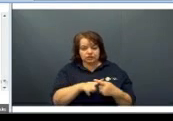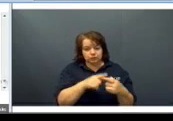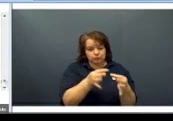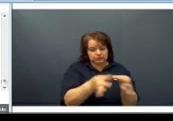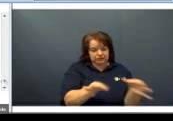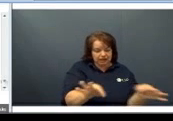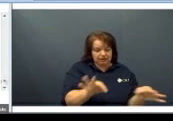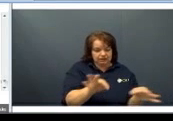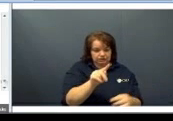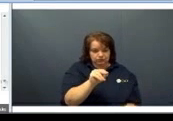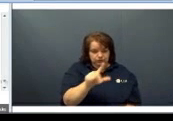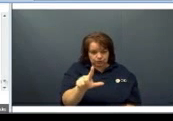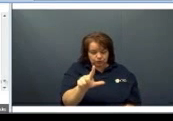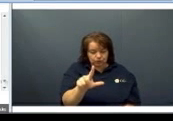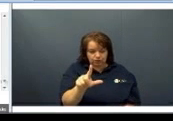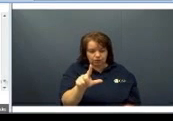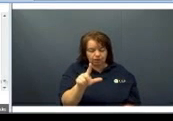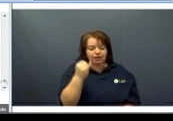on a voice-to-text